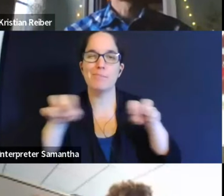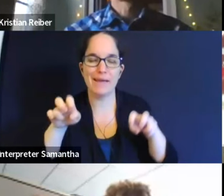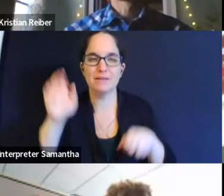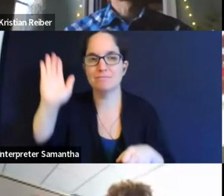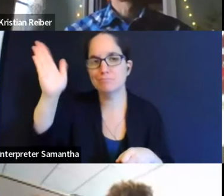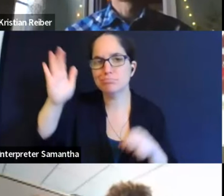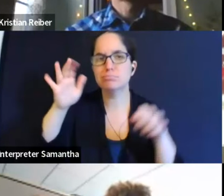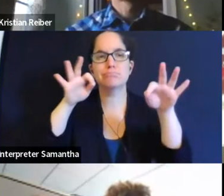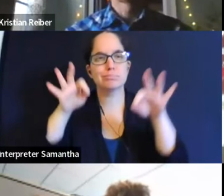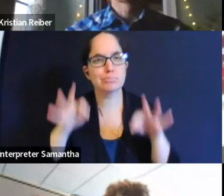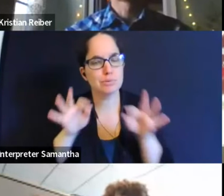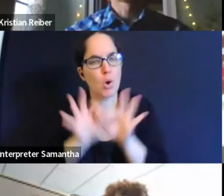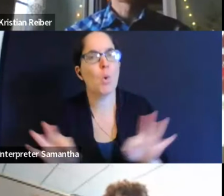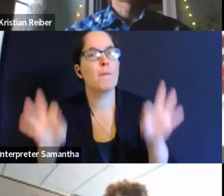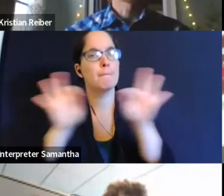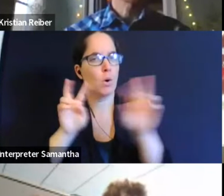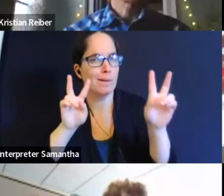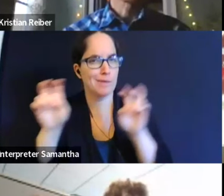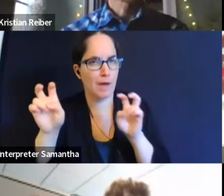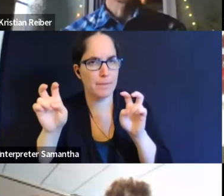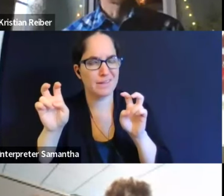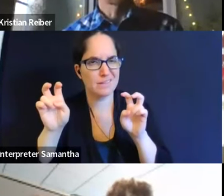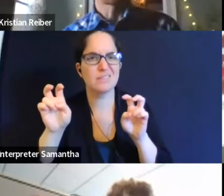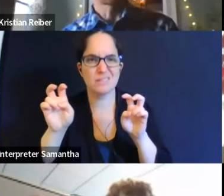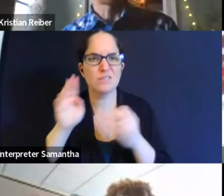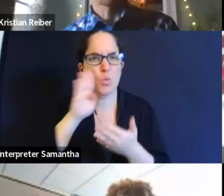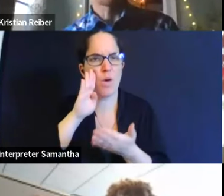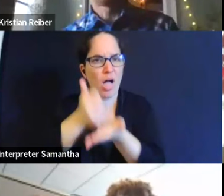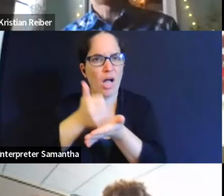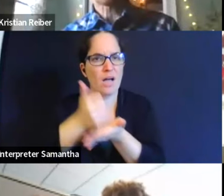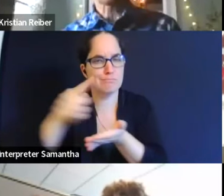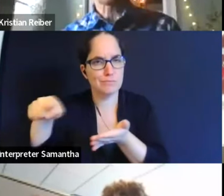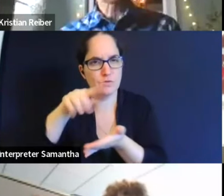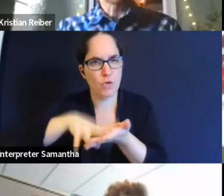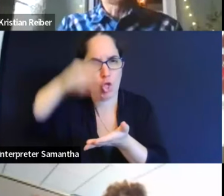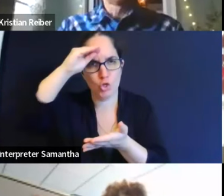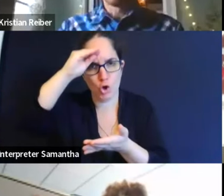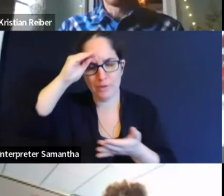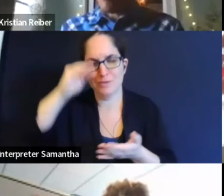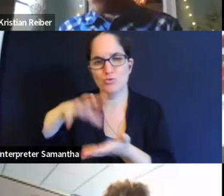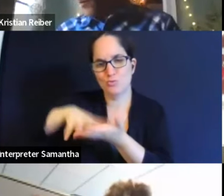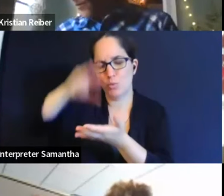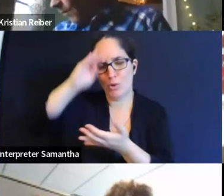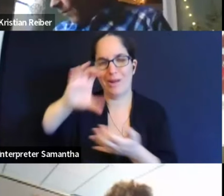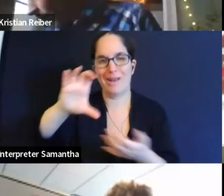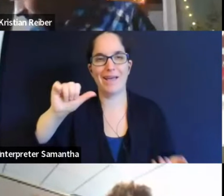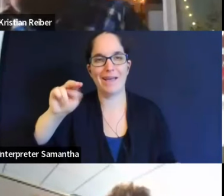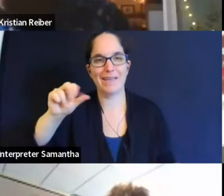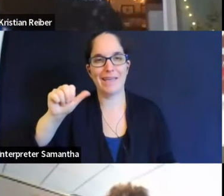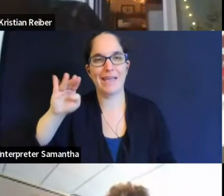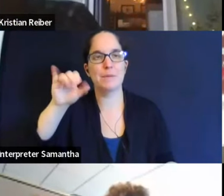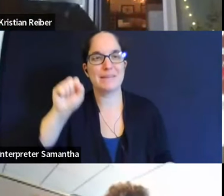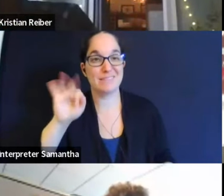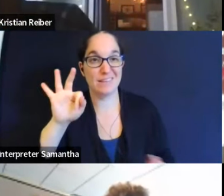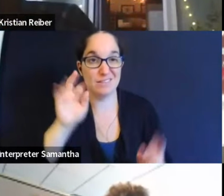important topics and things to really learn about as we talk about cannabis and underage cannabis use. So